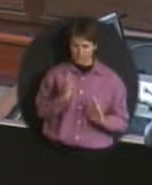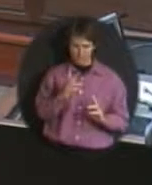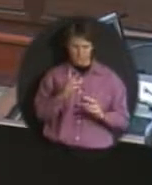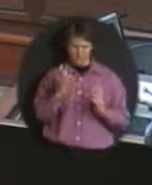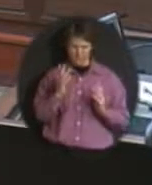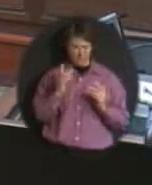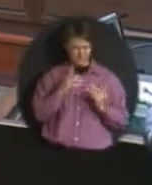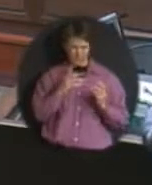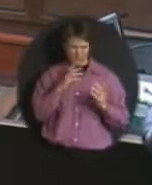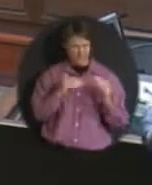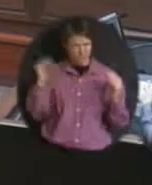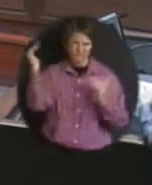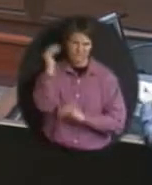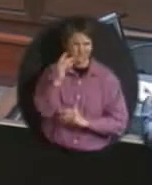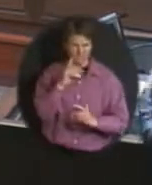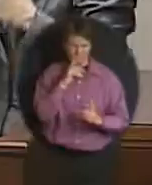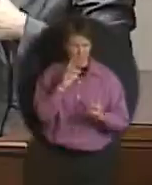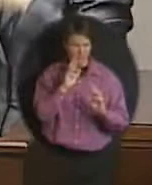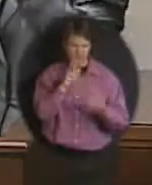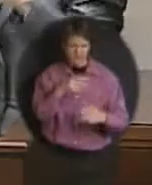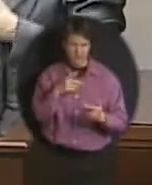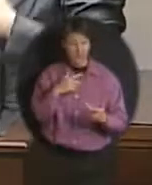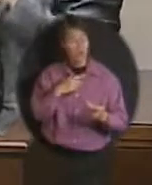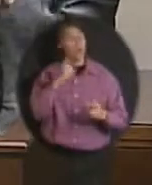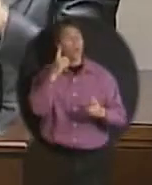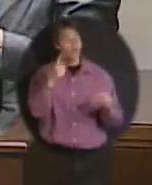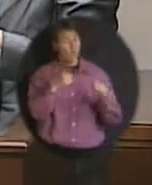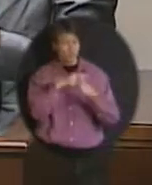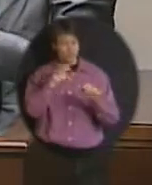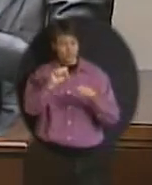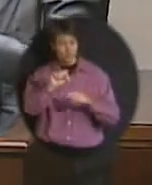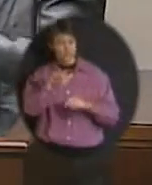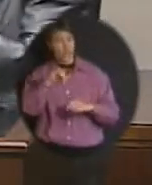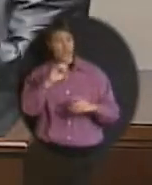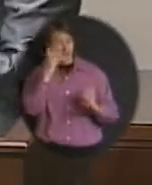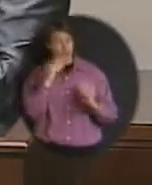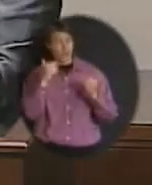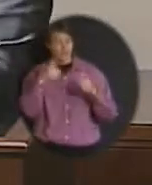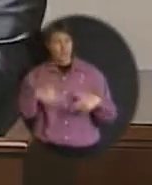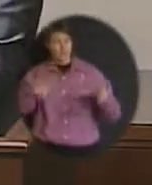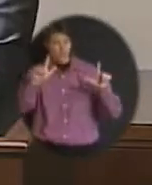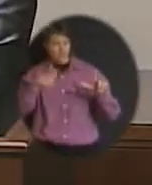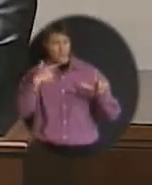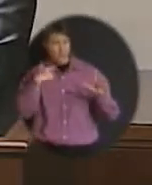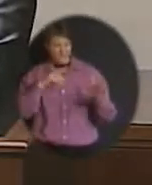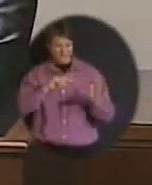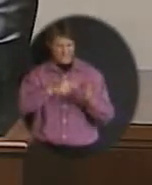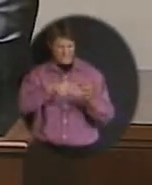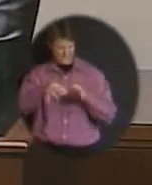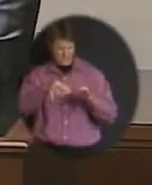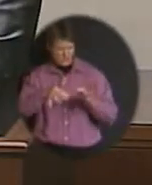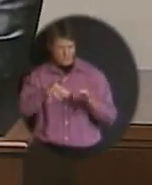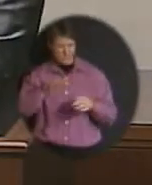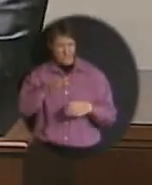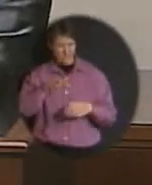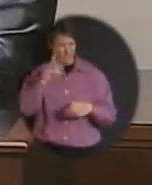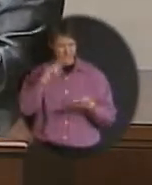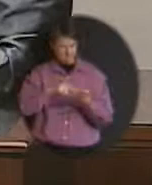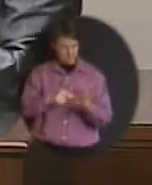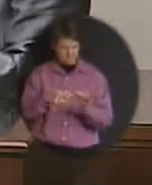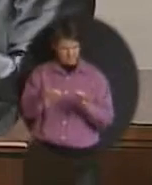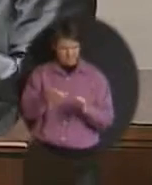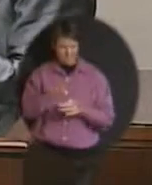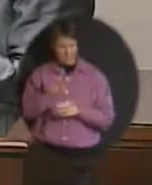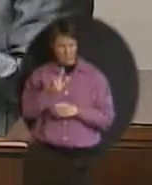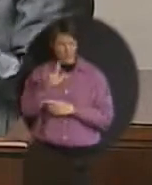do teachers One of the first gauge slides that? I put up, and I said one of these things that's ongoing and part of us addressing is this definition of bullying. And here's